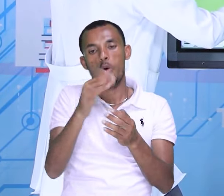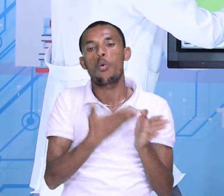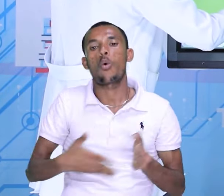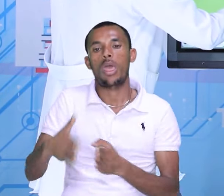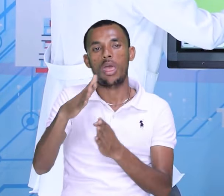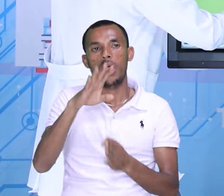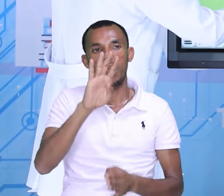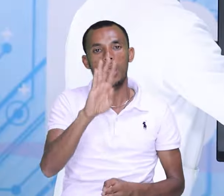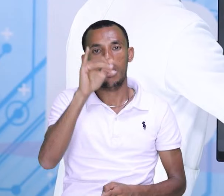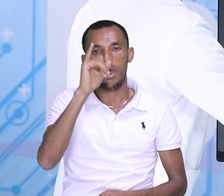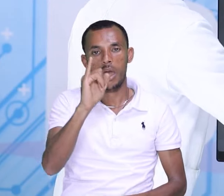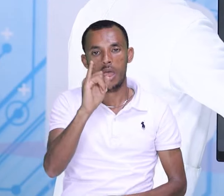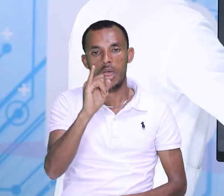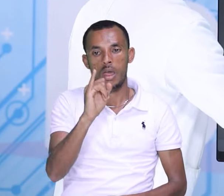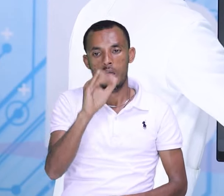Look,